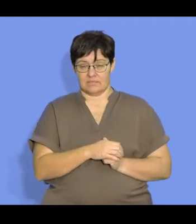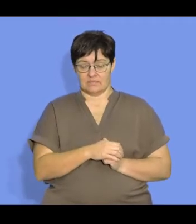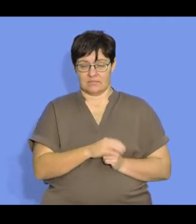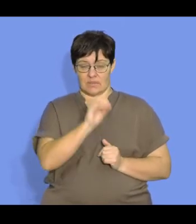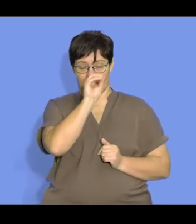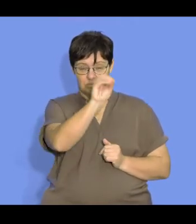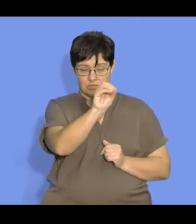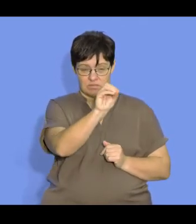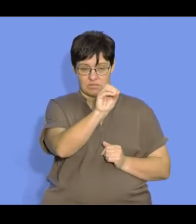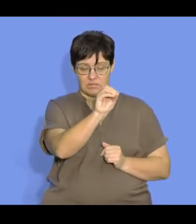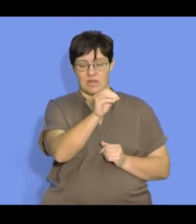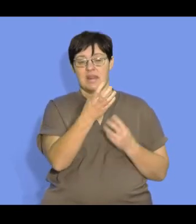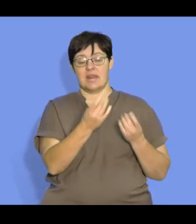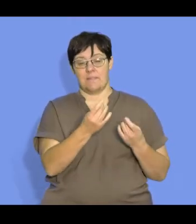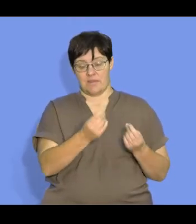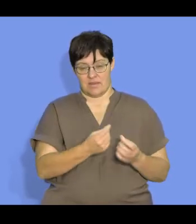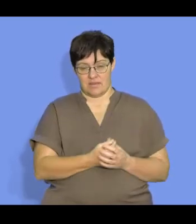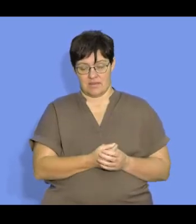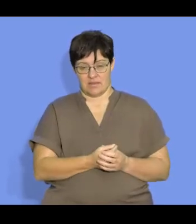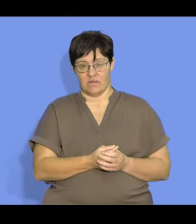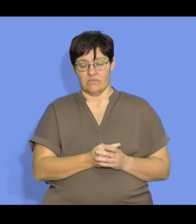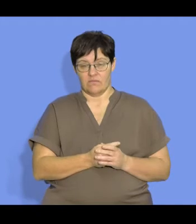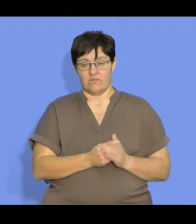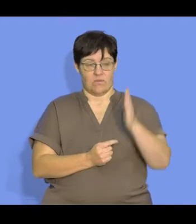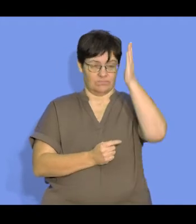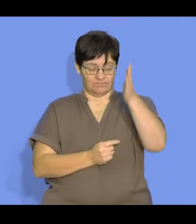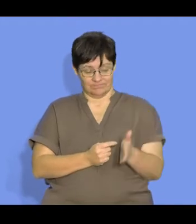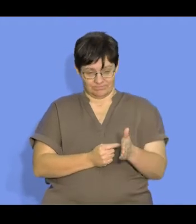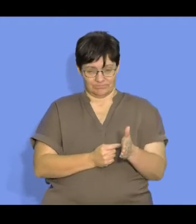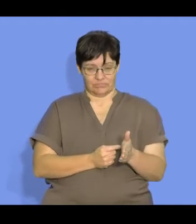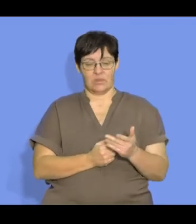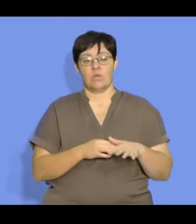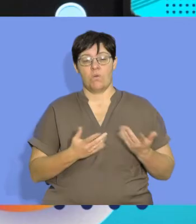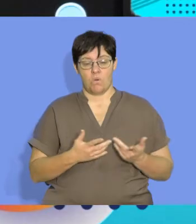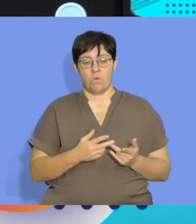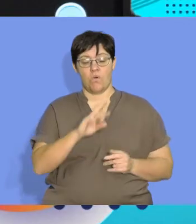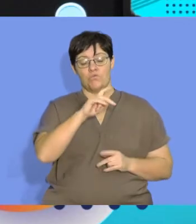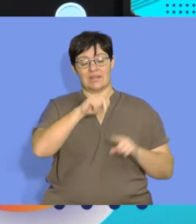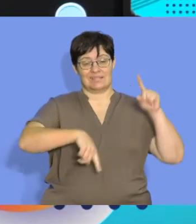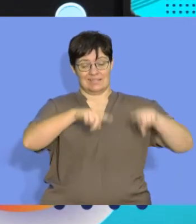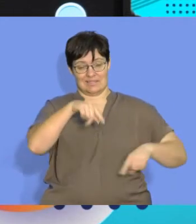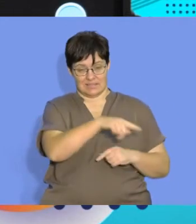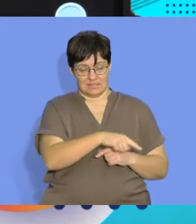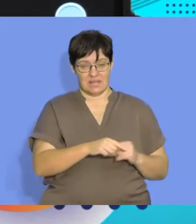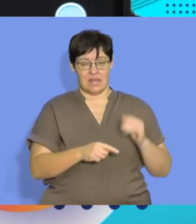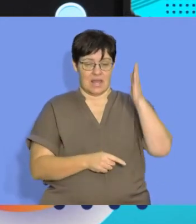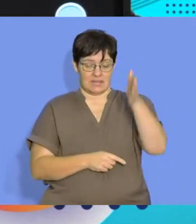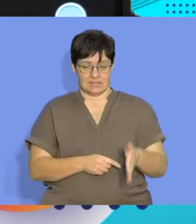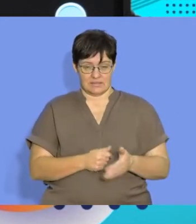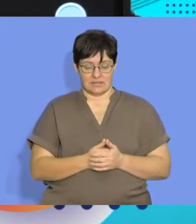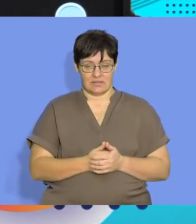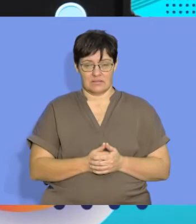plotted as a significant number on my vertical axis or on my rate of reaction